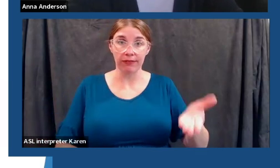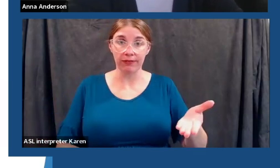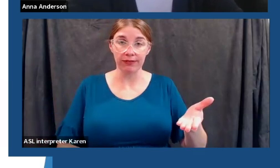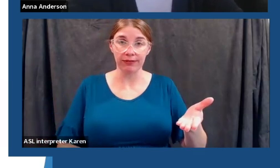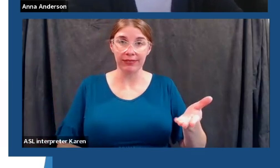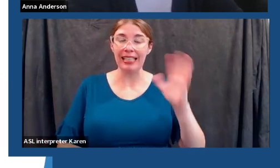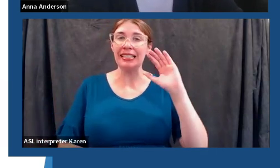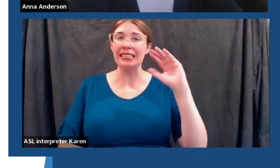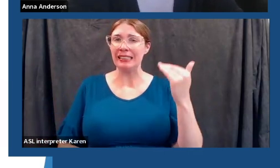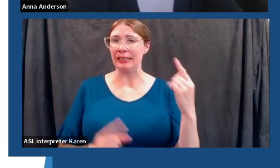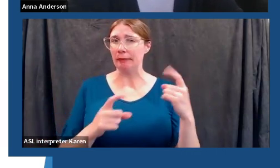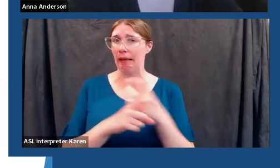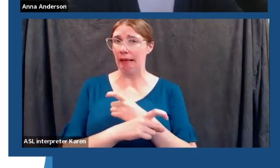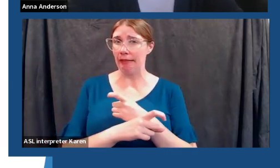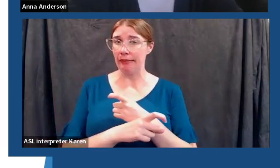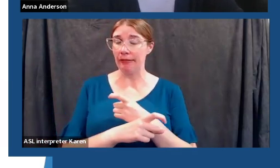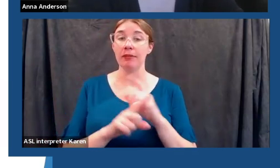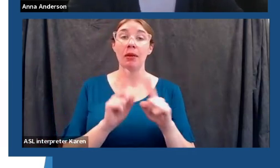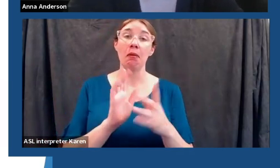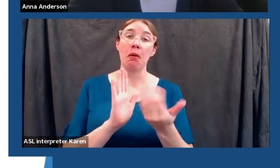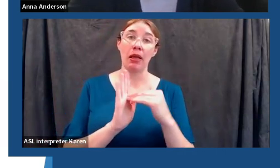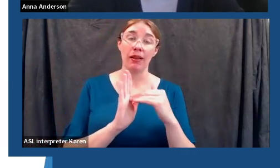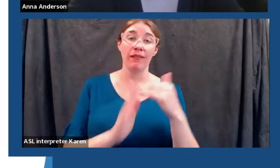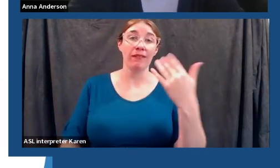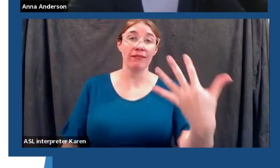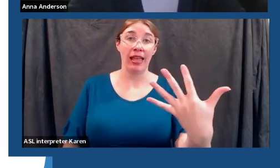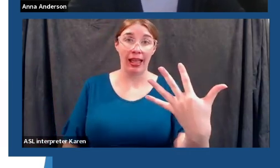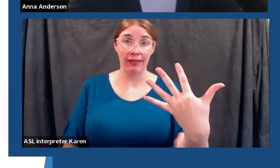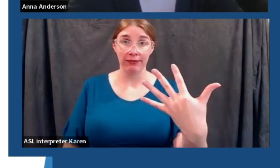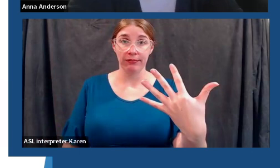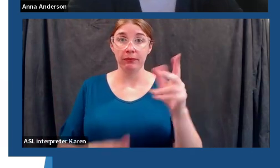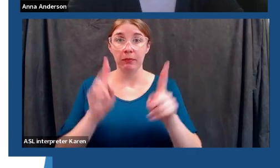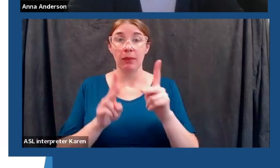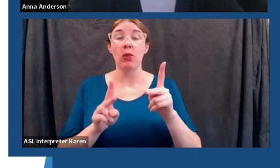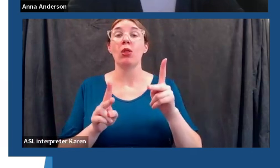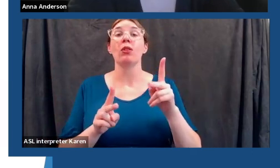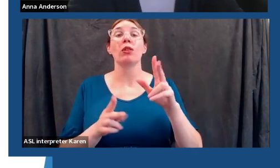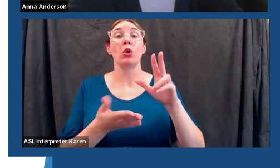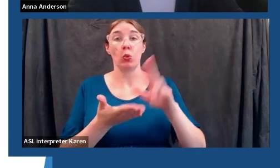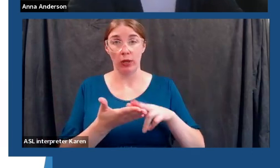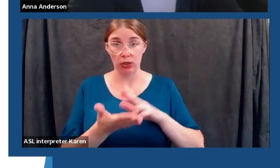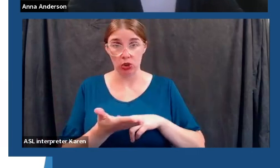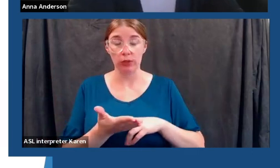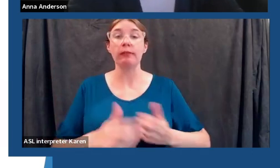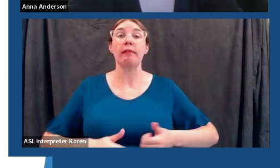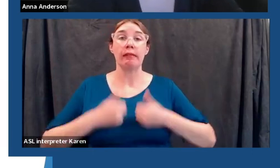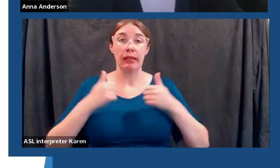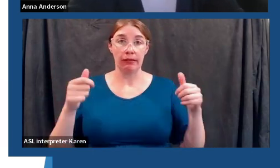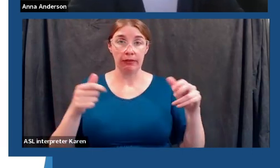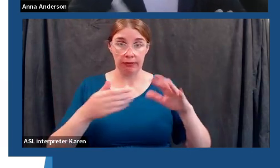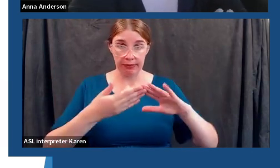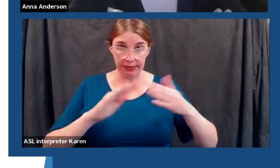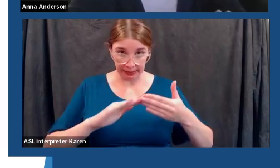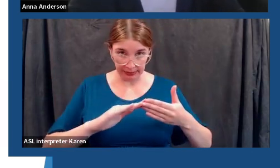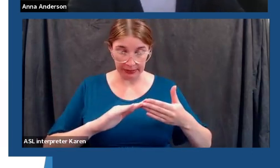mouthful. But again, 5 registered electors of the municipality who are